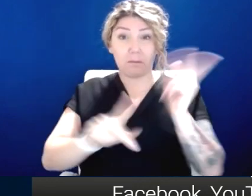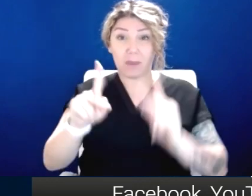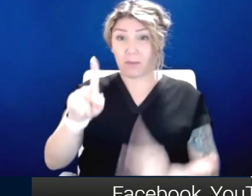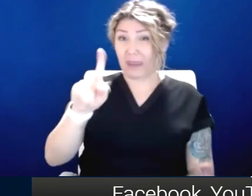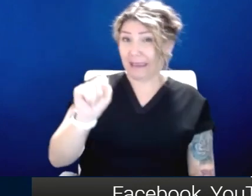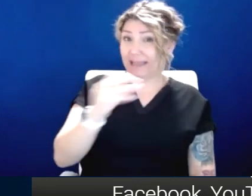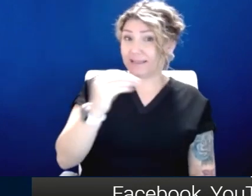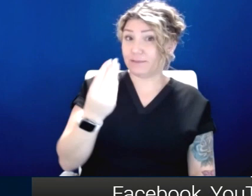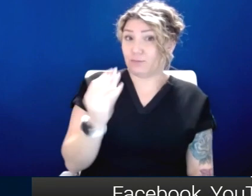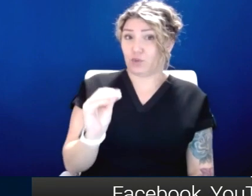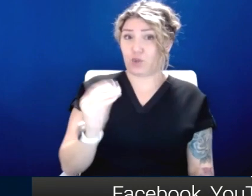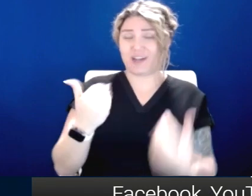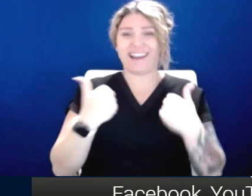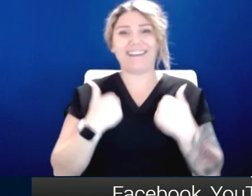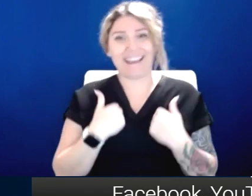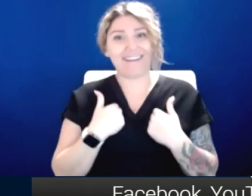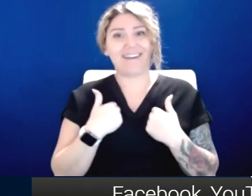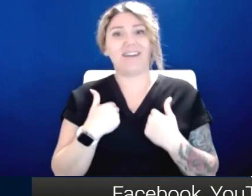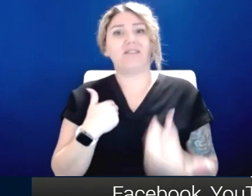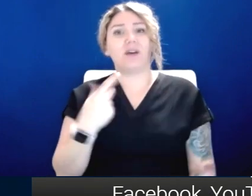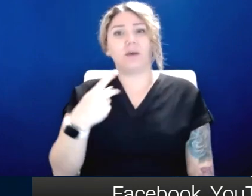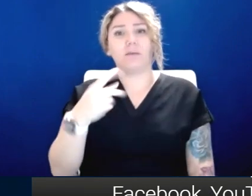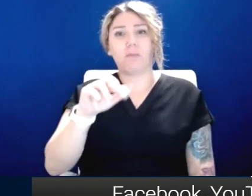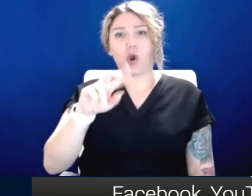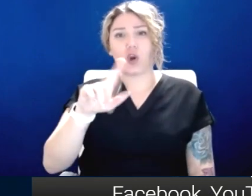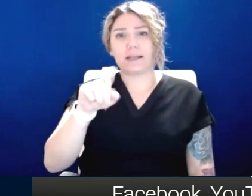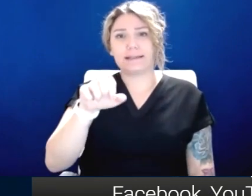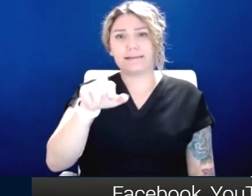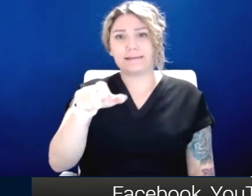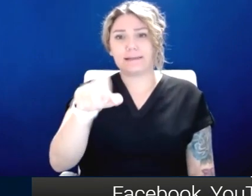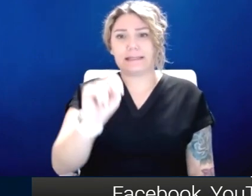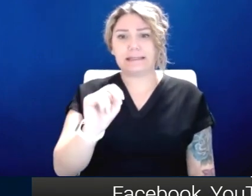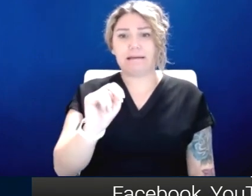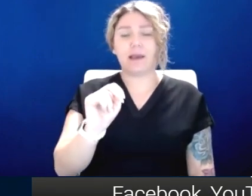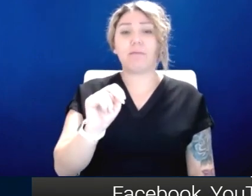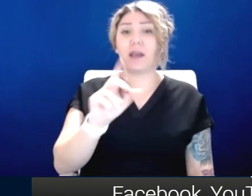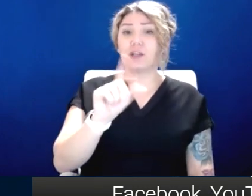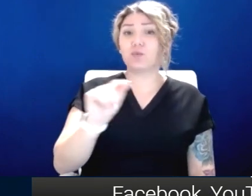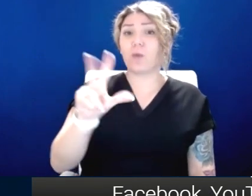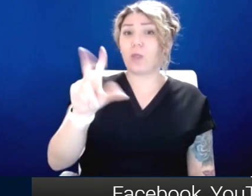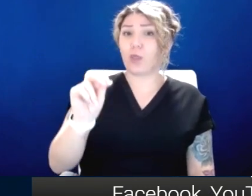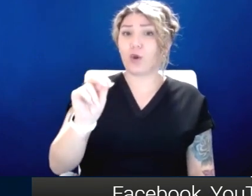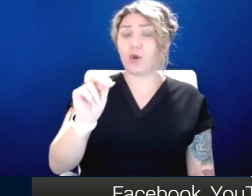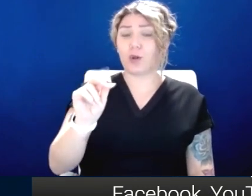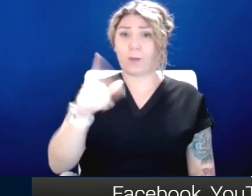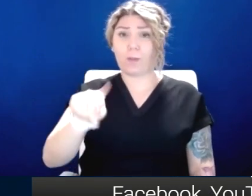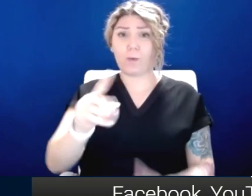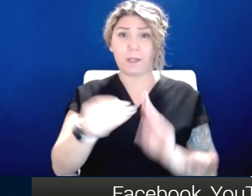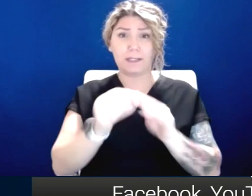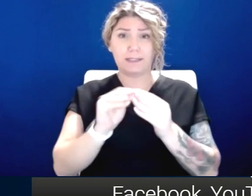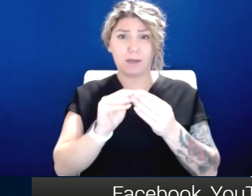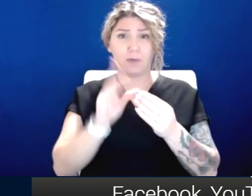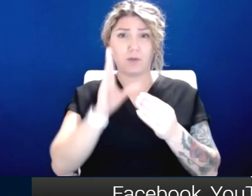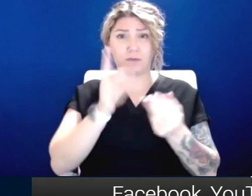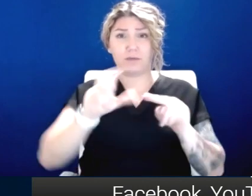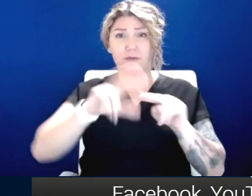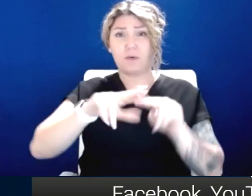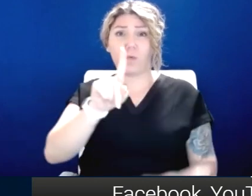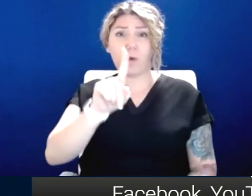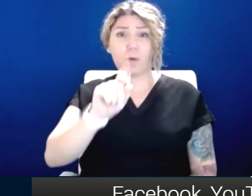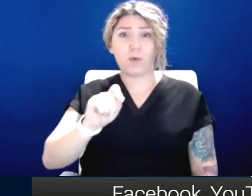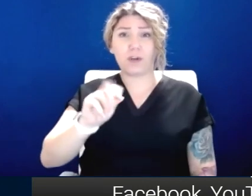have Parkinson's. By 2030, those numbers nationwide are expected to hit 1.2 million.